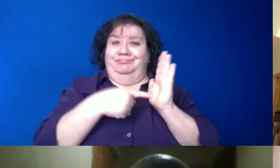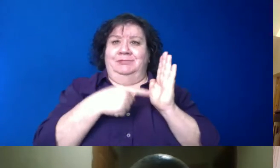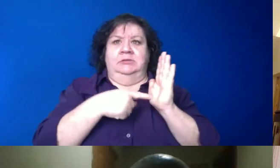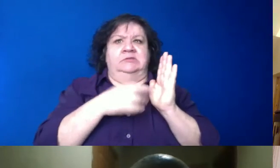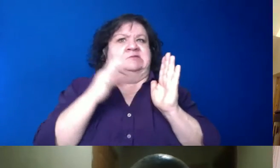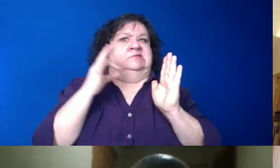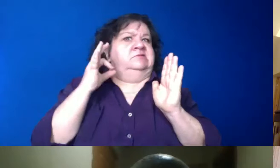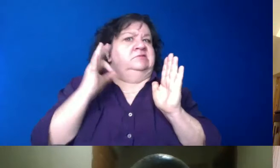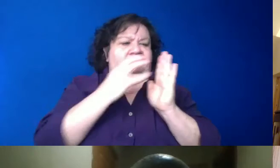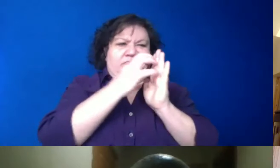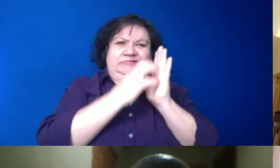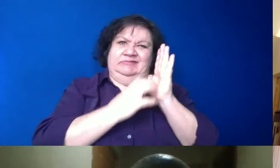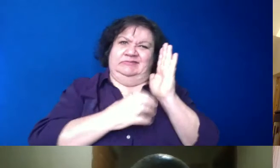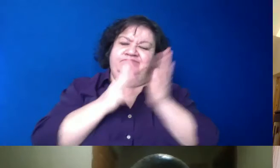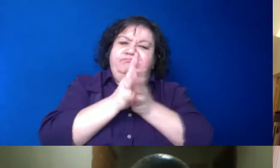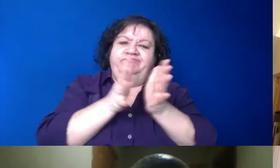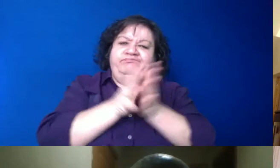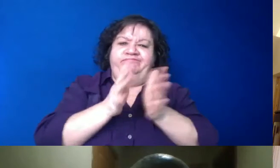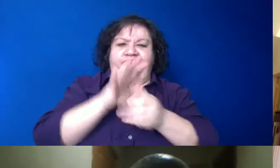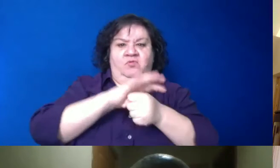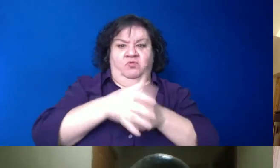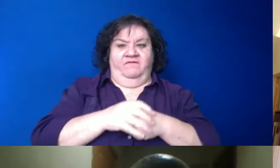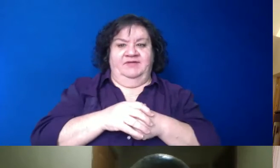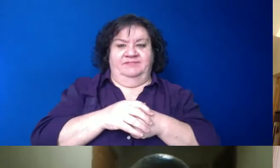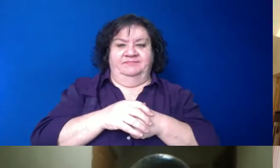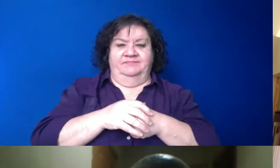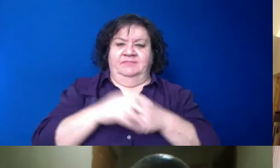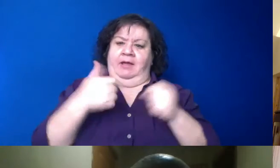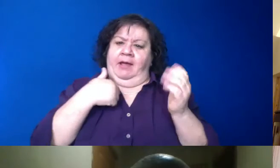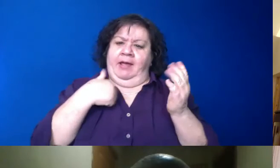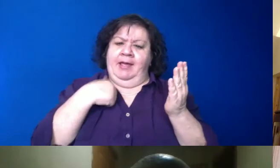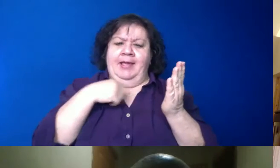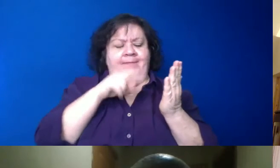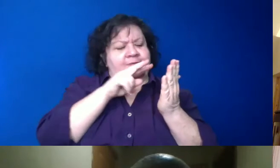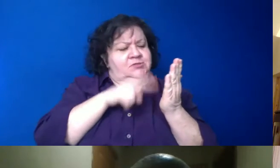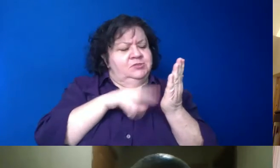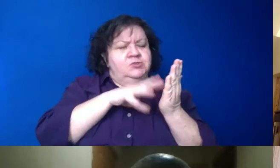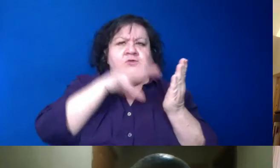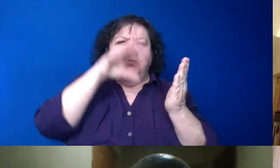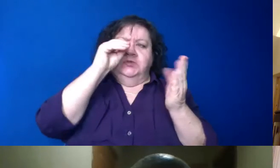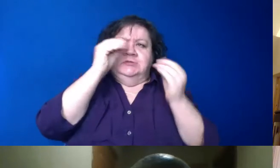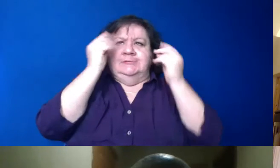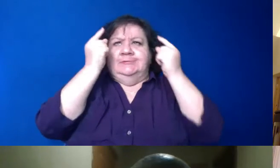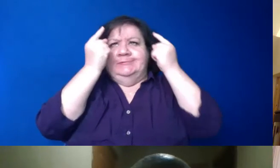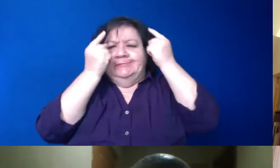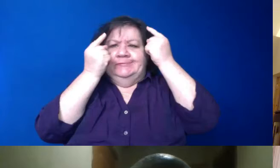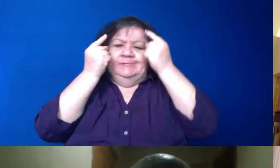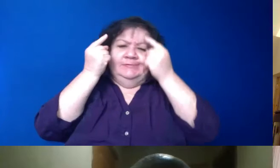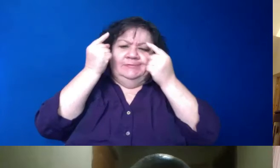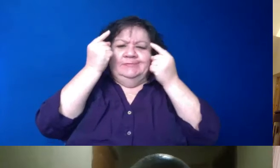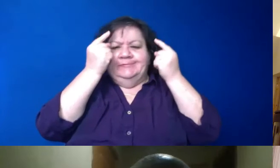will look at the future and going forward, and particularly what a resilient and inclusive recovery would look